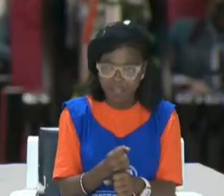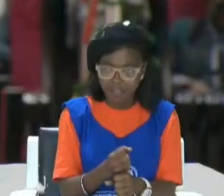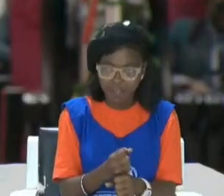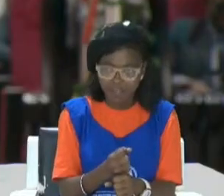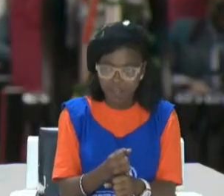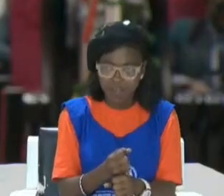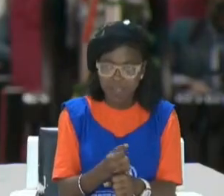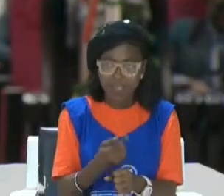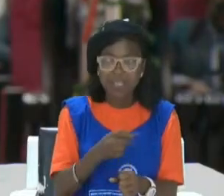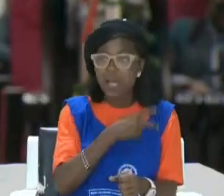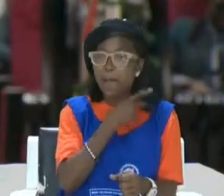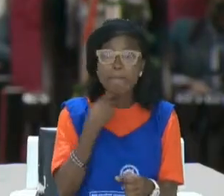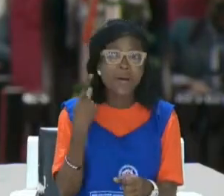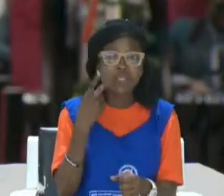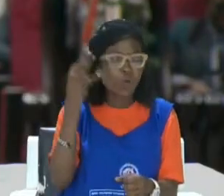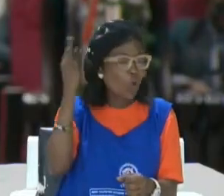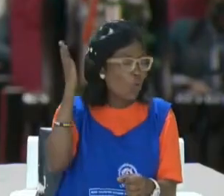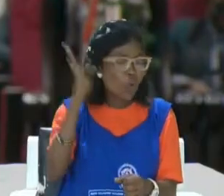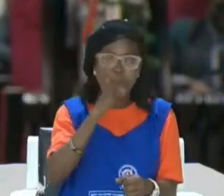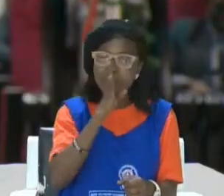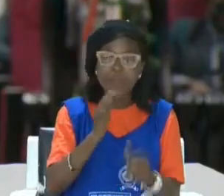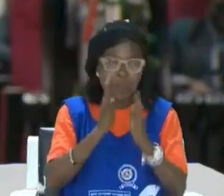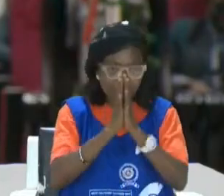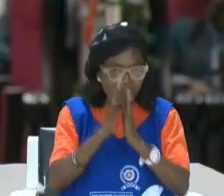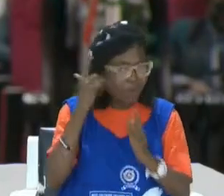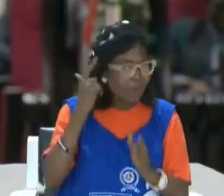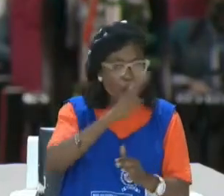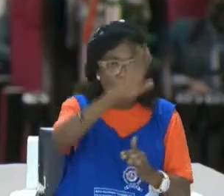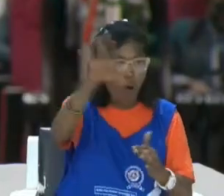the pastor will be praying for every one of you